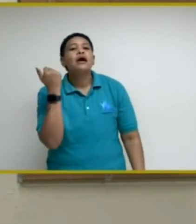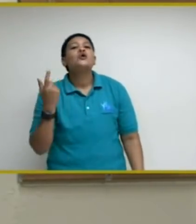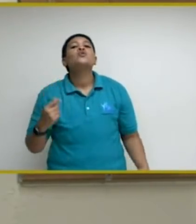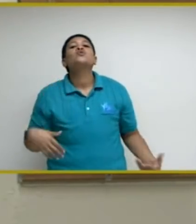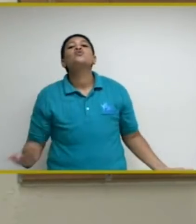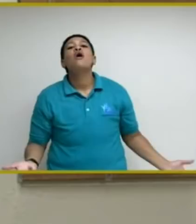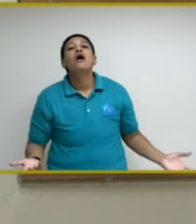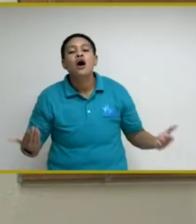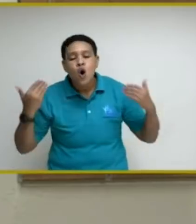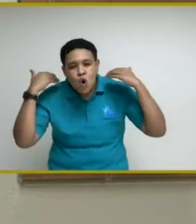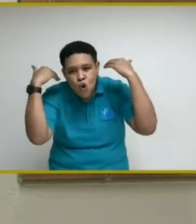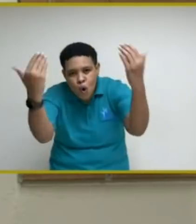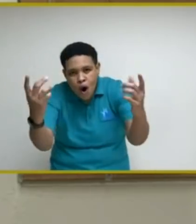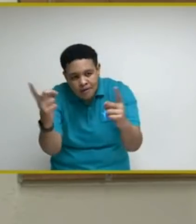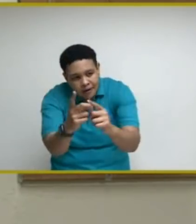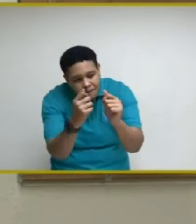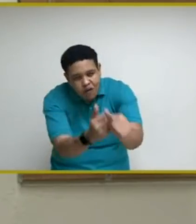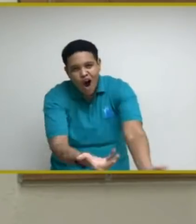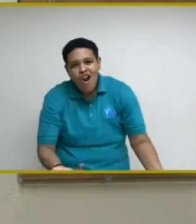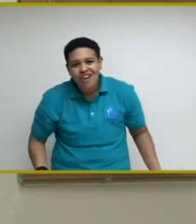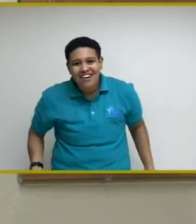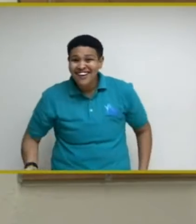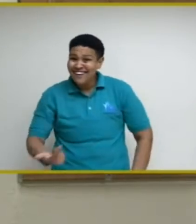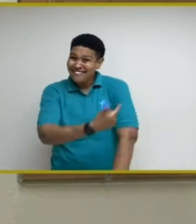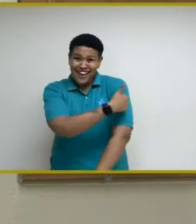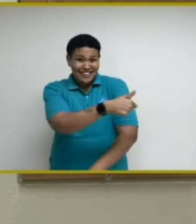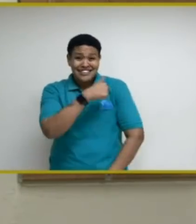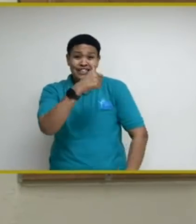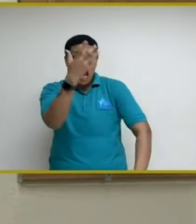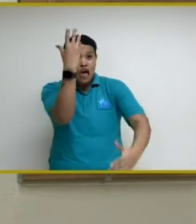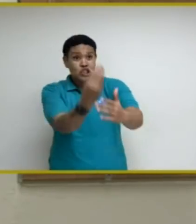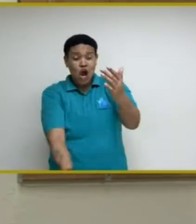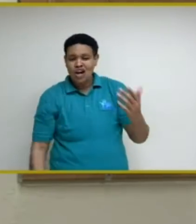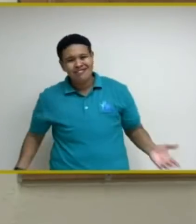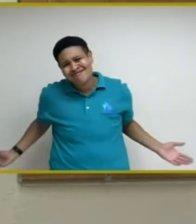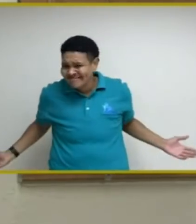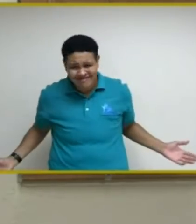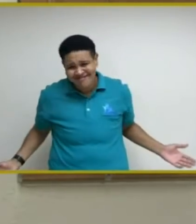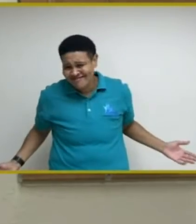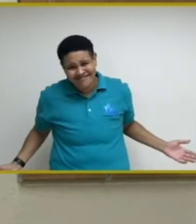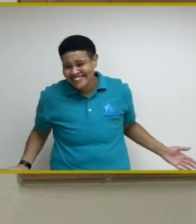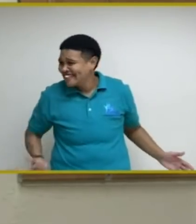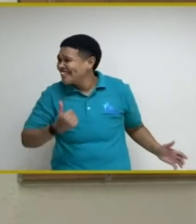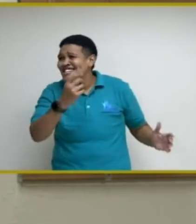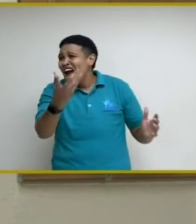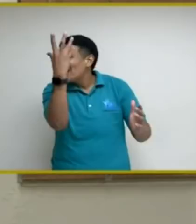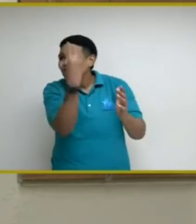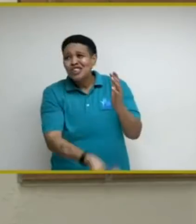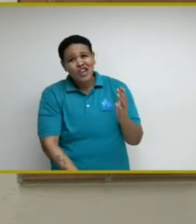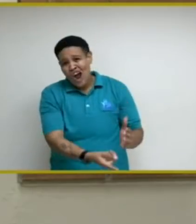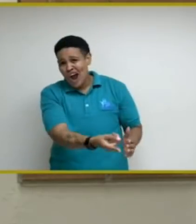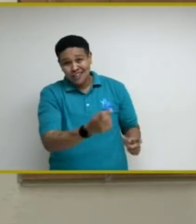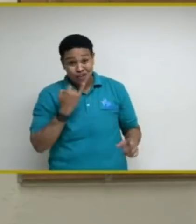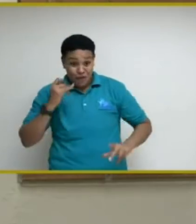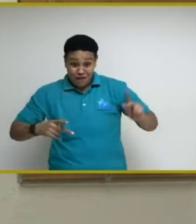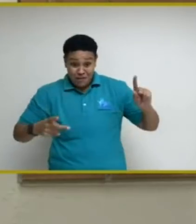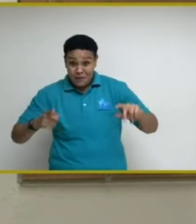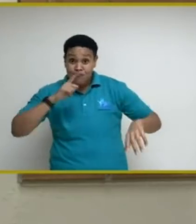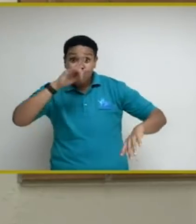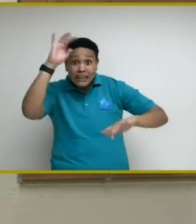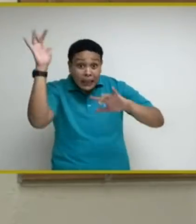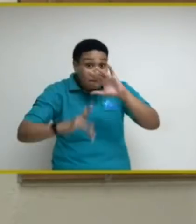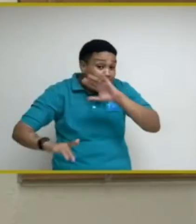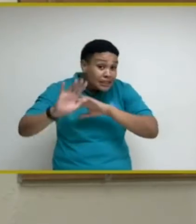go on the due date. The vaccines are not running out. They're not running out, so, but if persons have